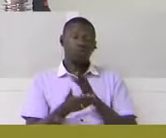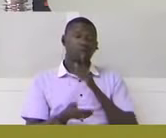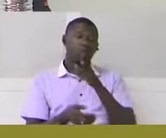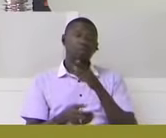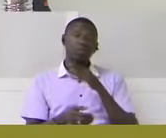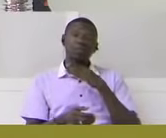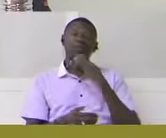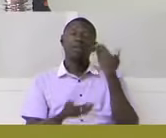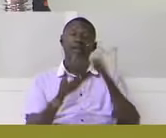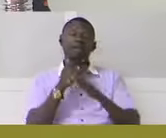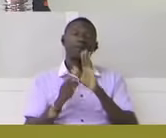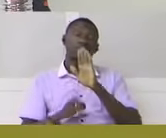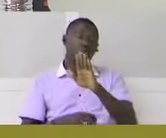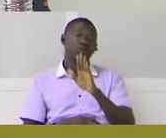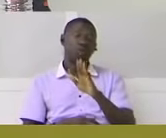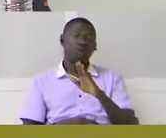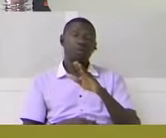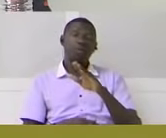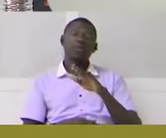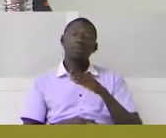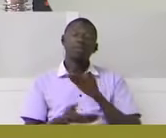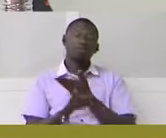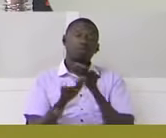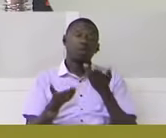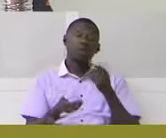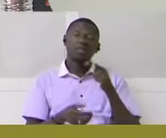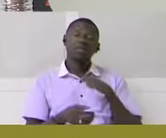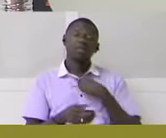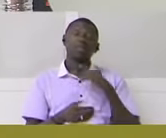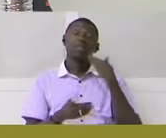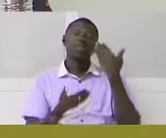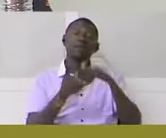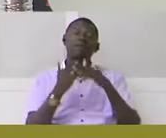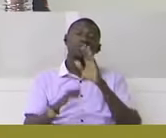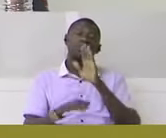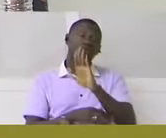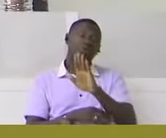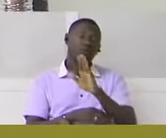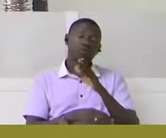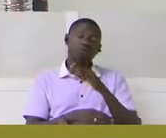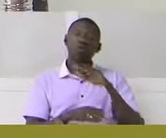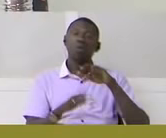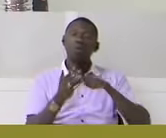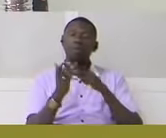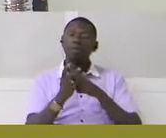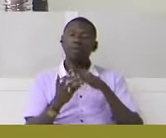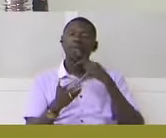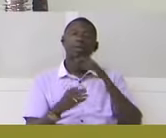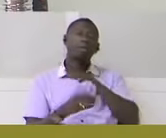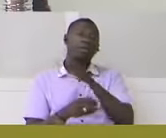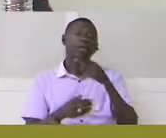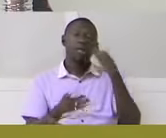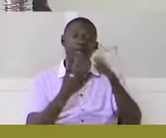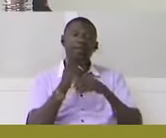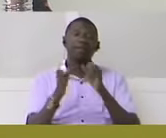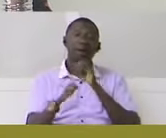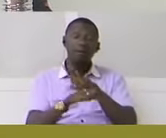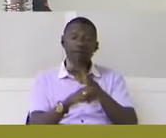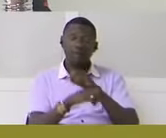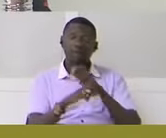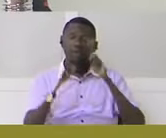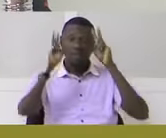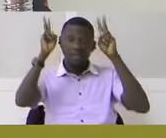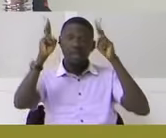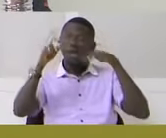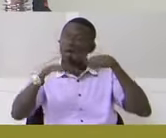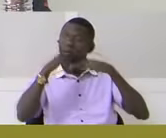did not fulfill that responsibility. Andu ni ay fintita ko wairi akonyi e manna bula continentale uto ya